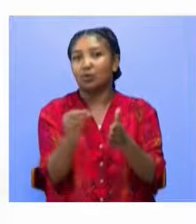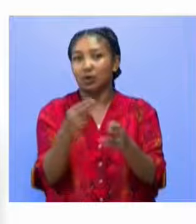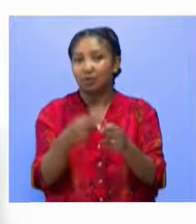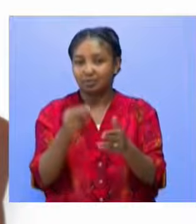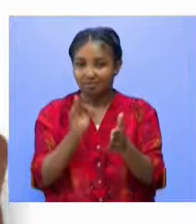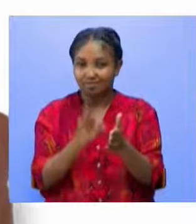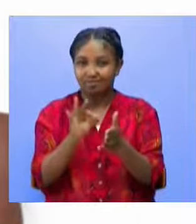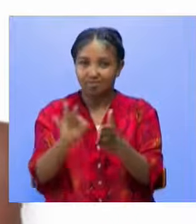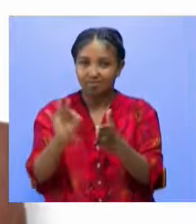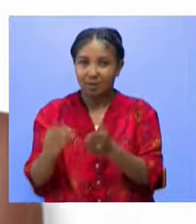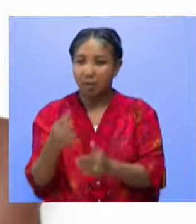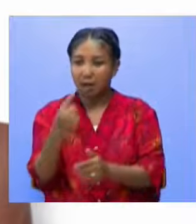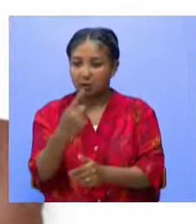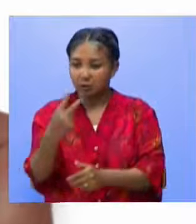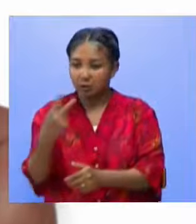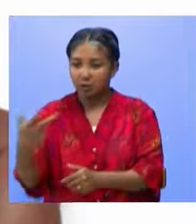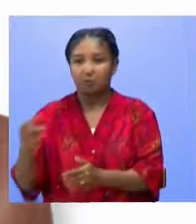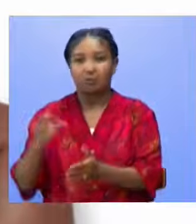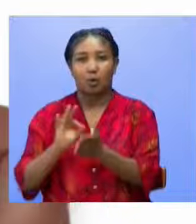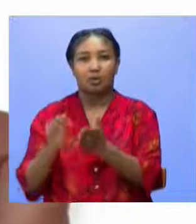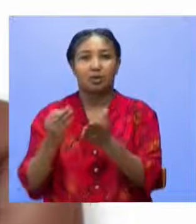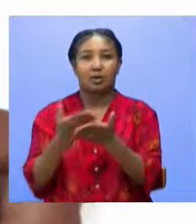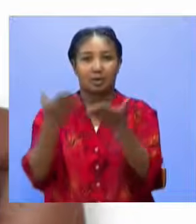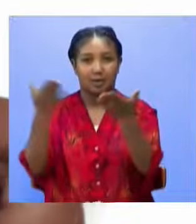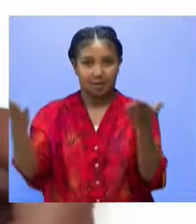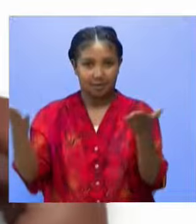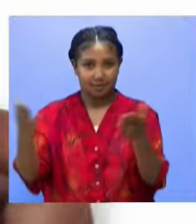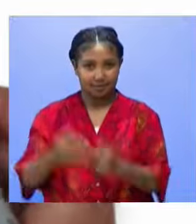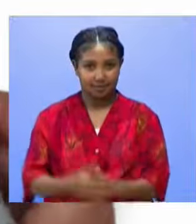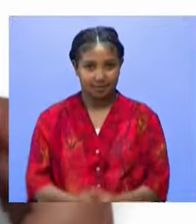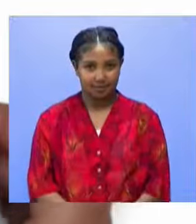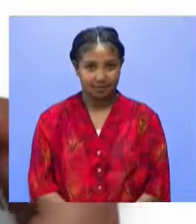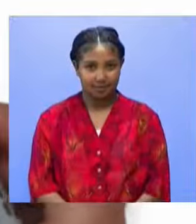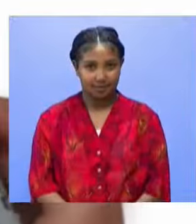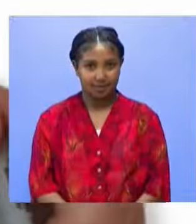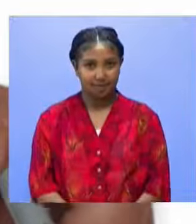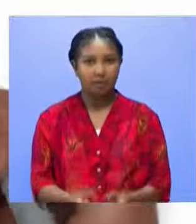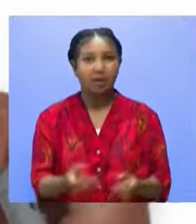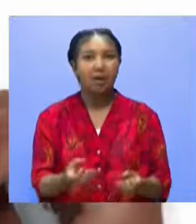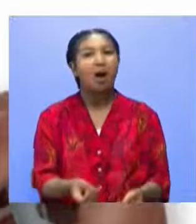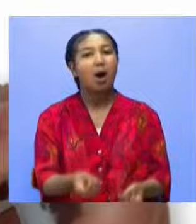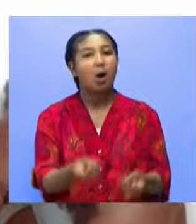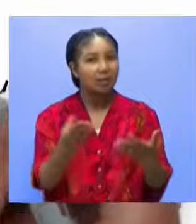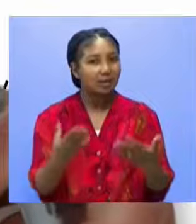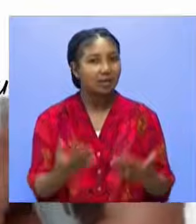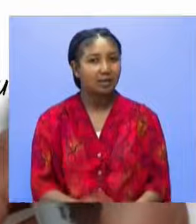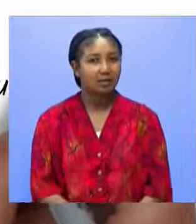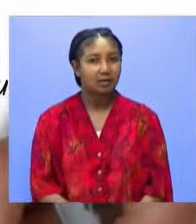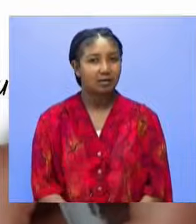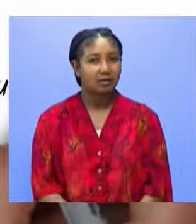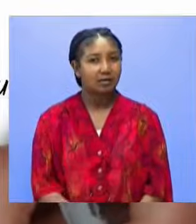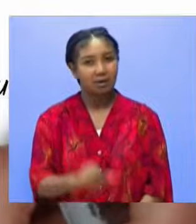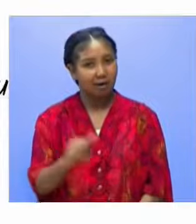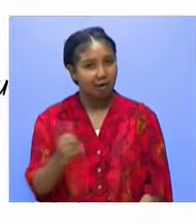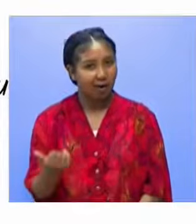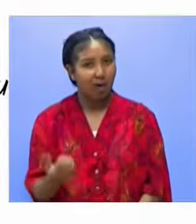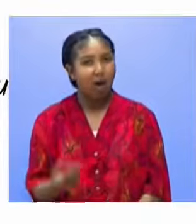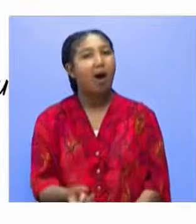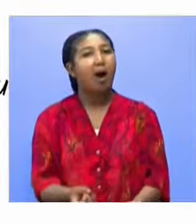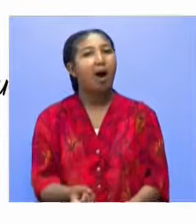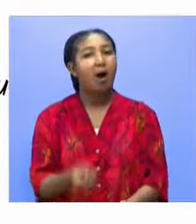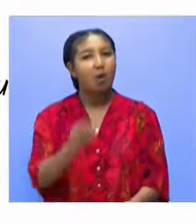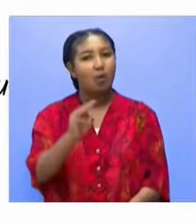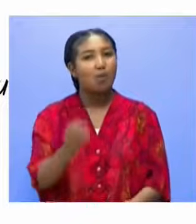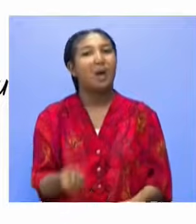Countable noun, something which can be counted. How many? What about how